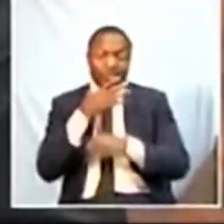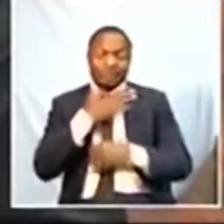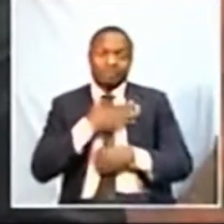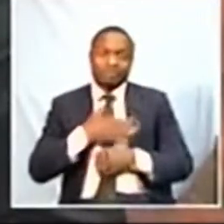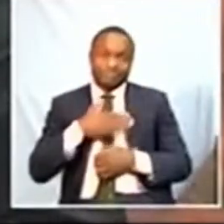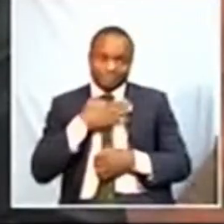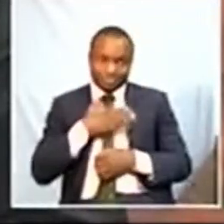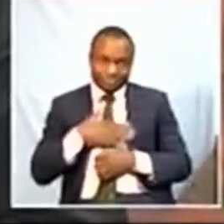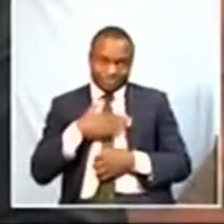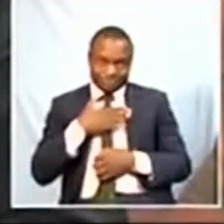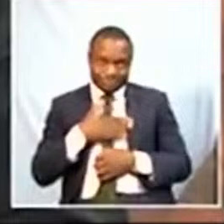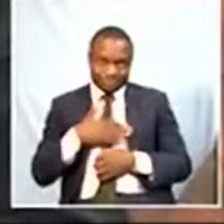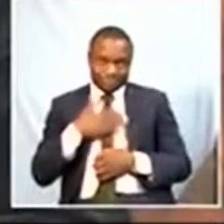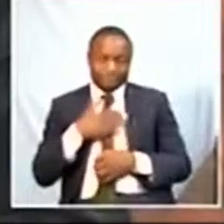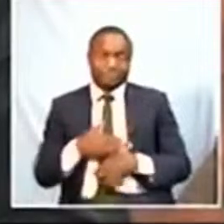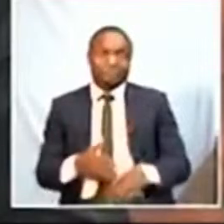Please,